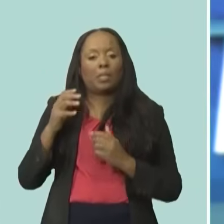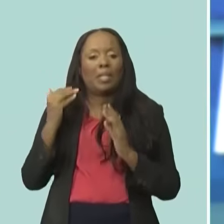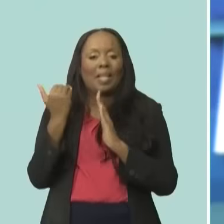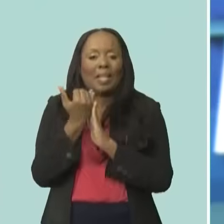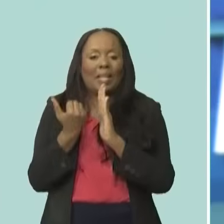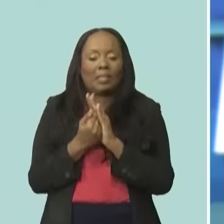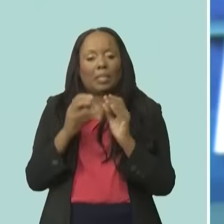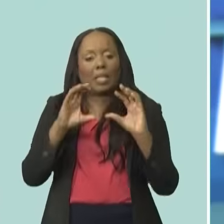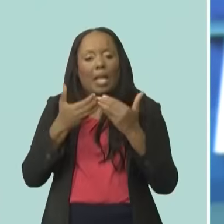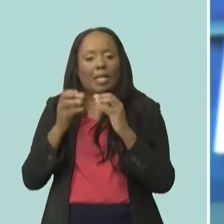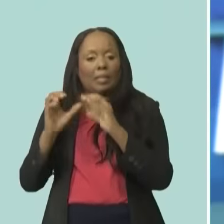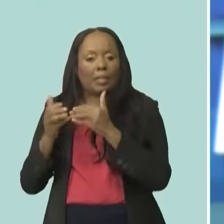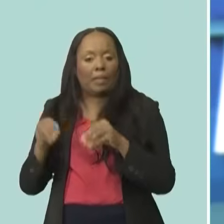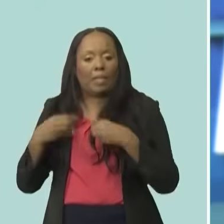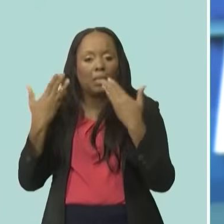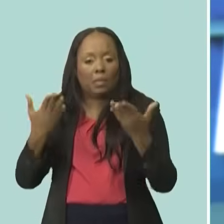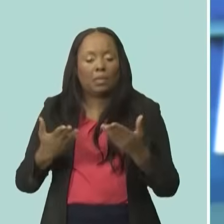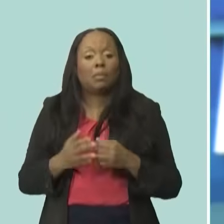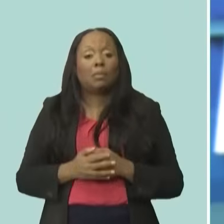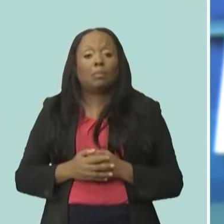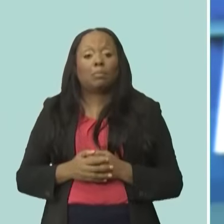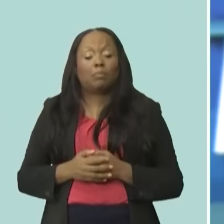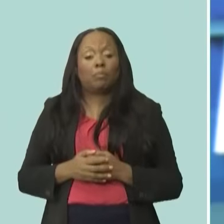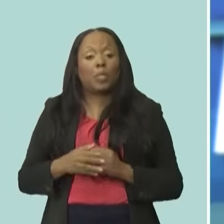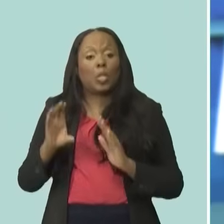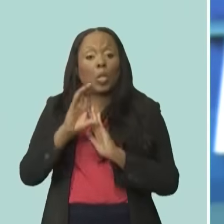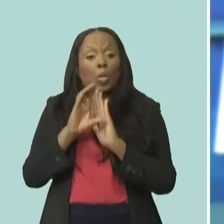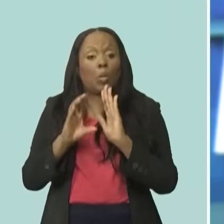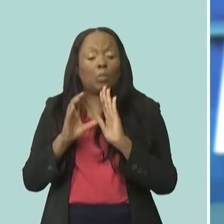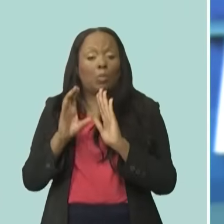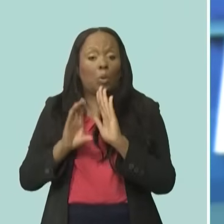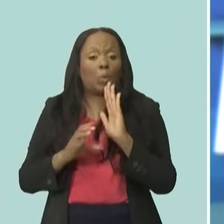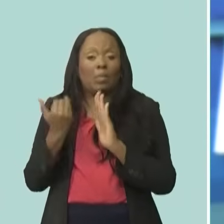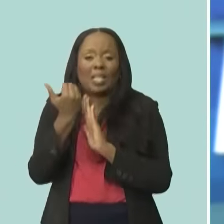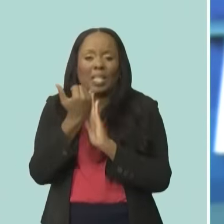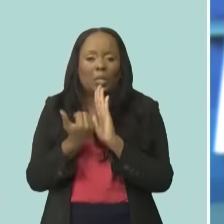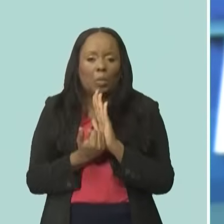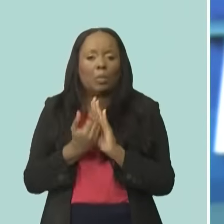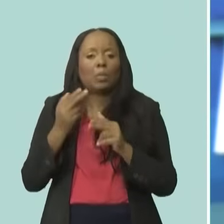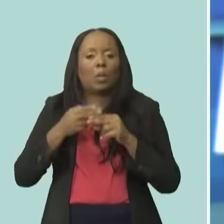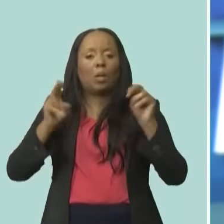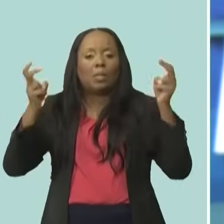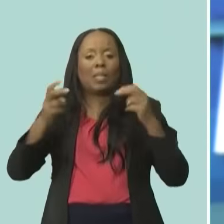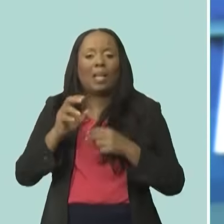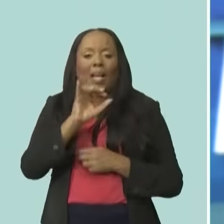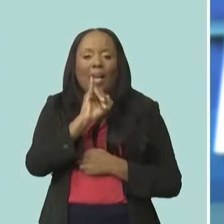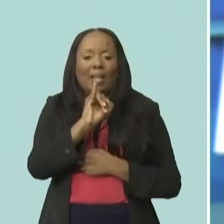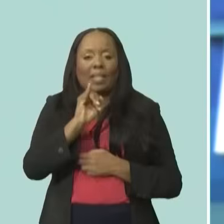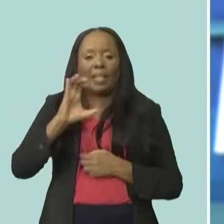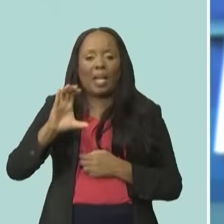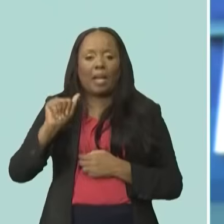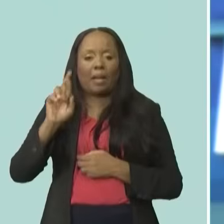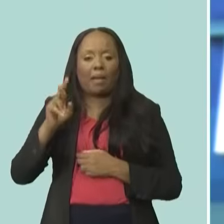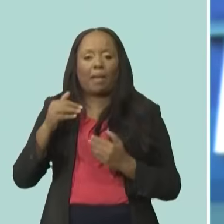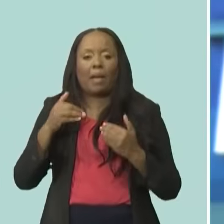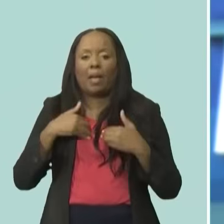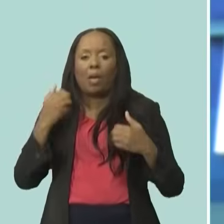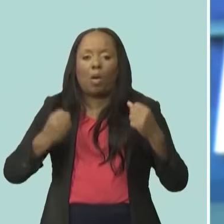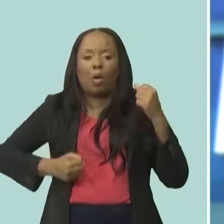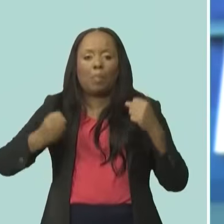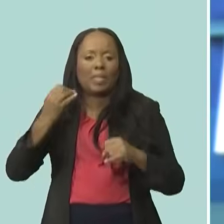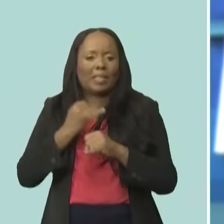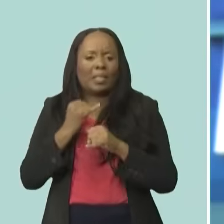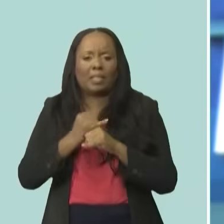Mr. Atkins says iCar has the automotive industry's largest education portfolio of training that fulfills